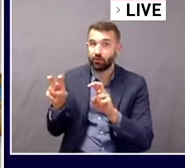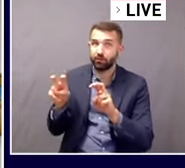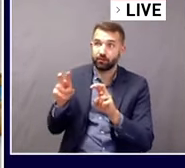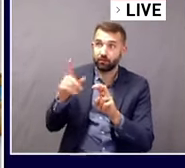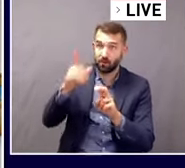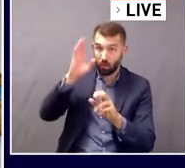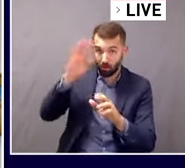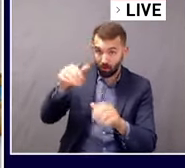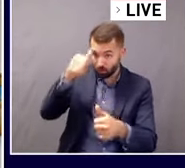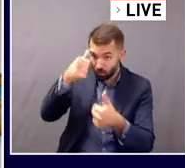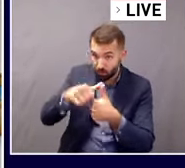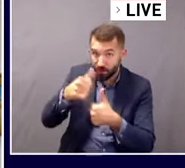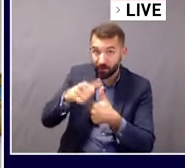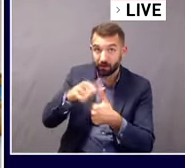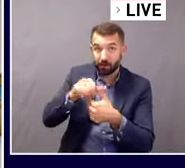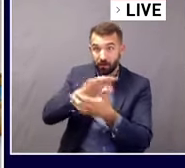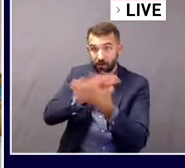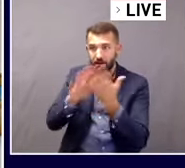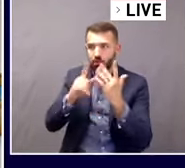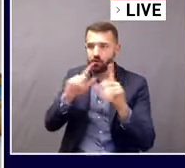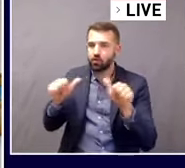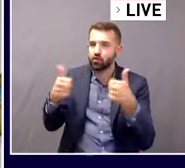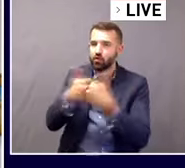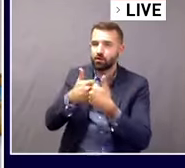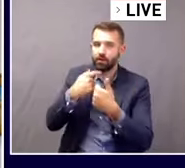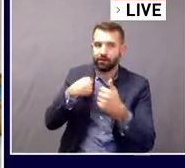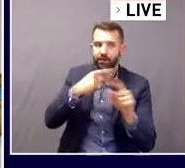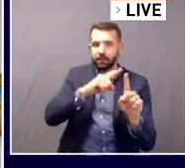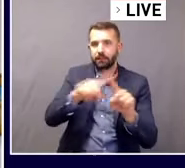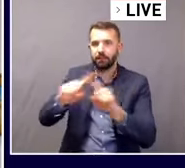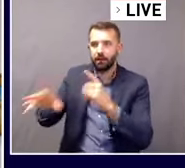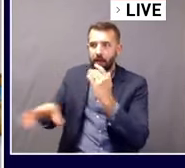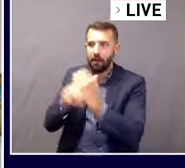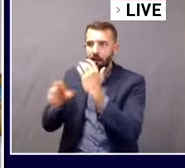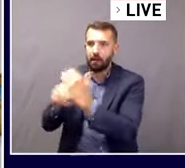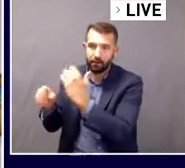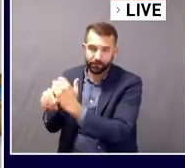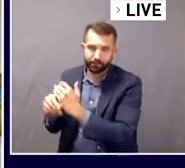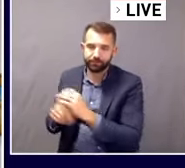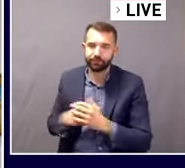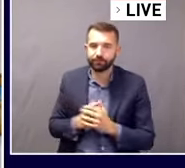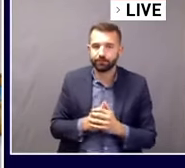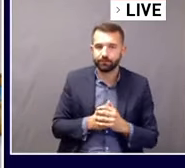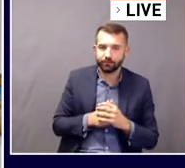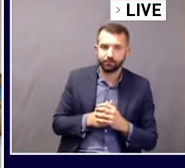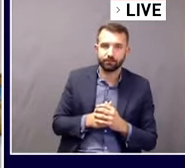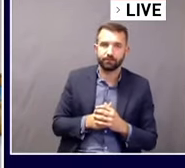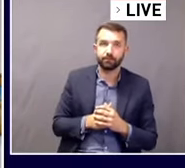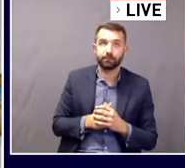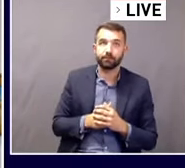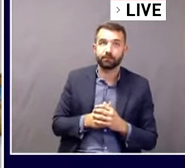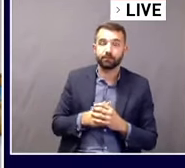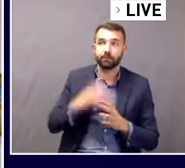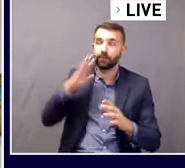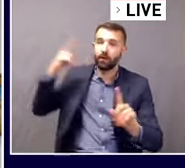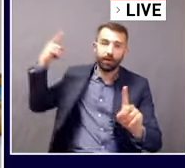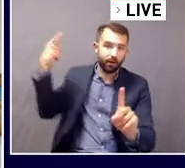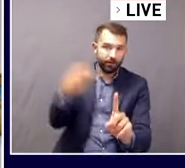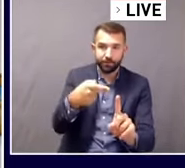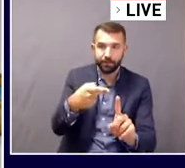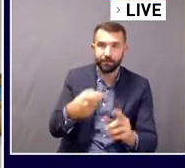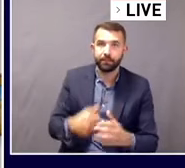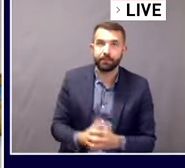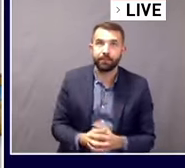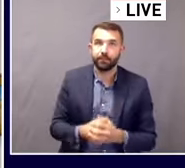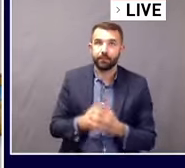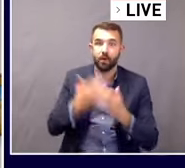number of challenges that come up with cohorting, and they're all going down to this core infection control principle of keeping